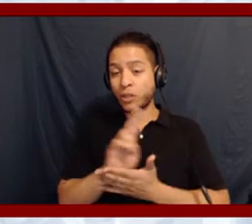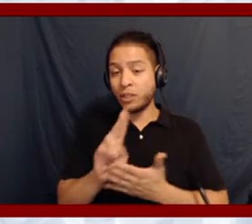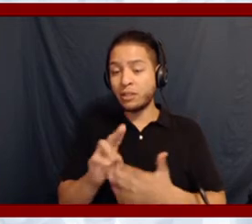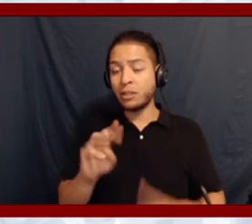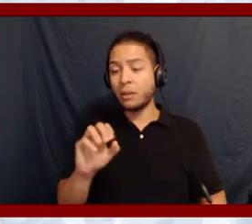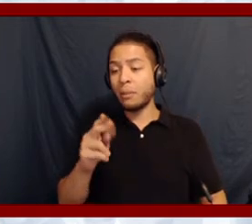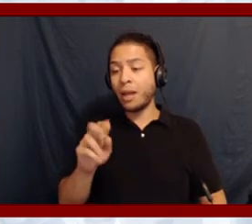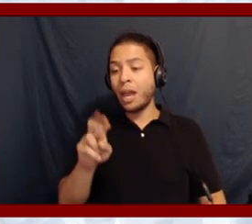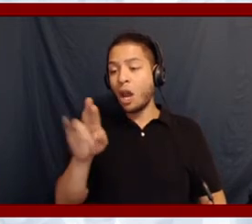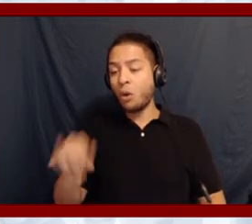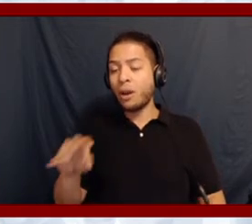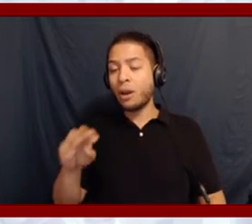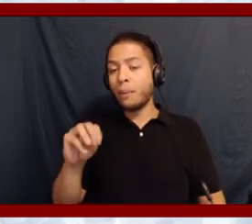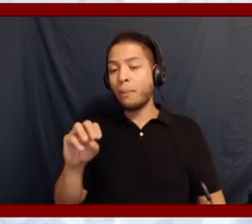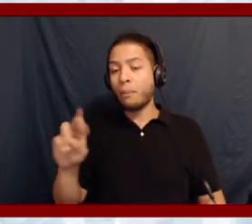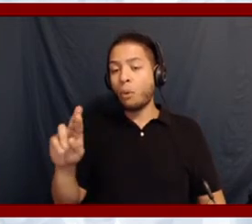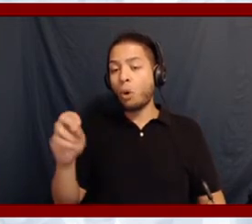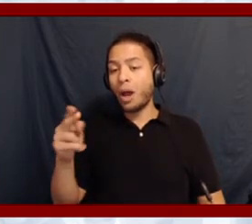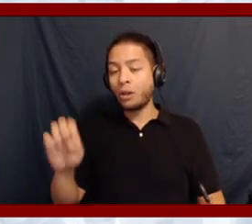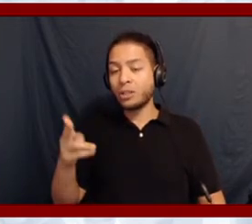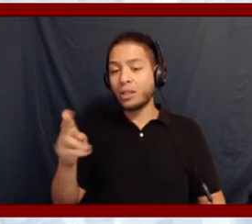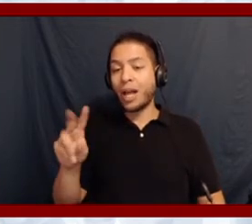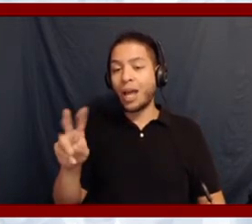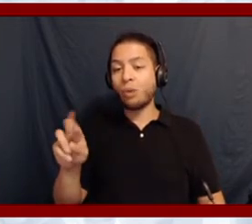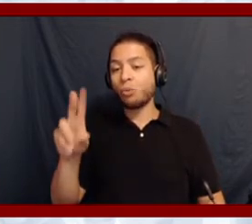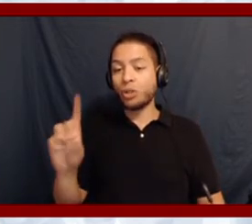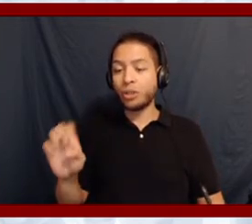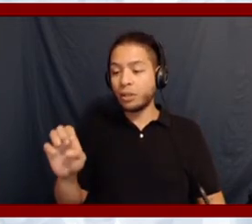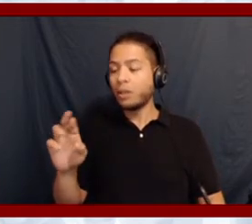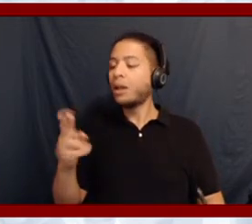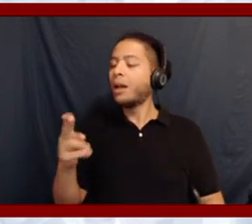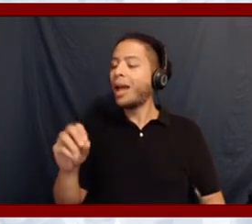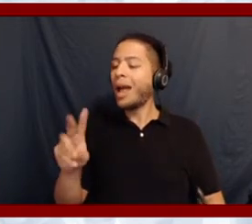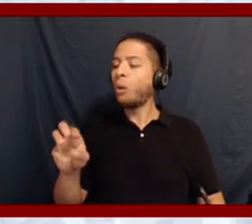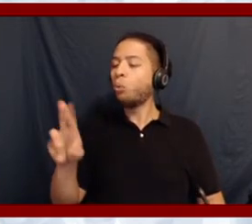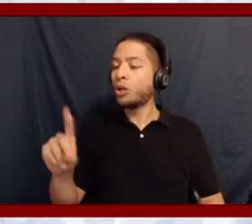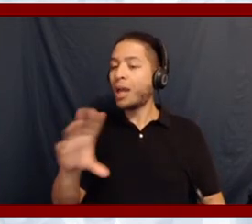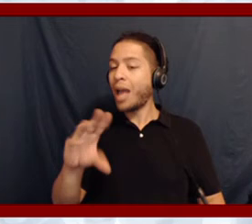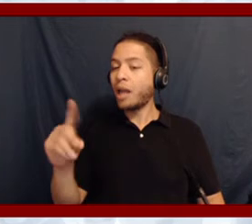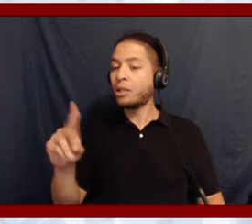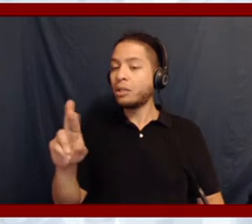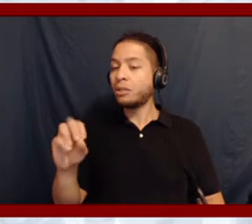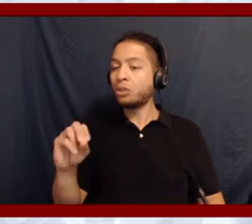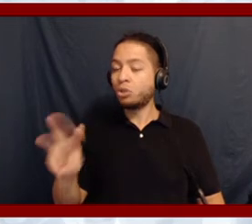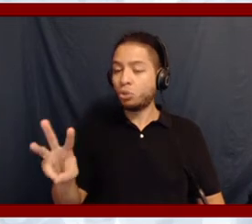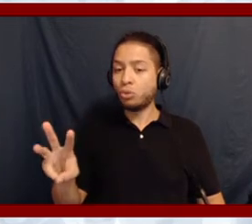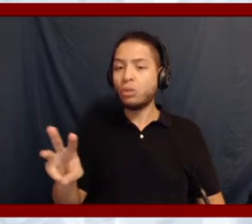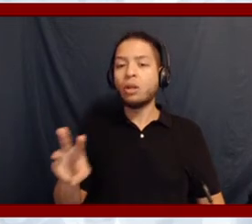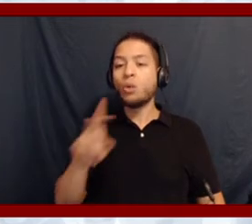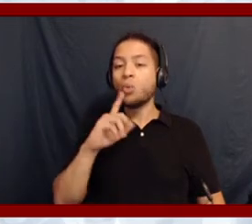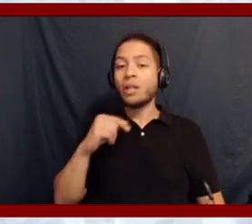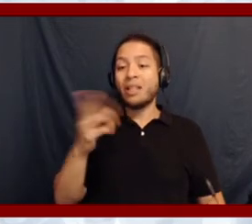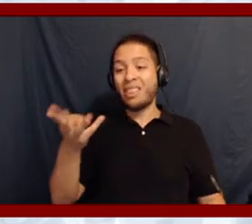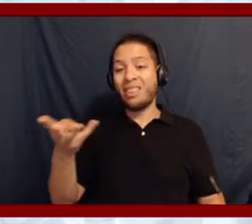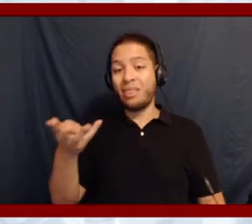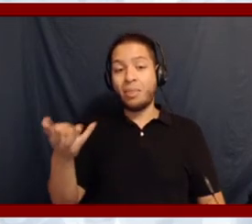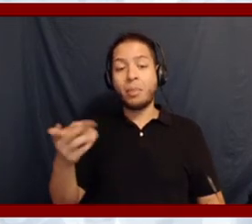Morehouse, Howard, and Drew, and really talked to them about what they're doing to lead. They actually co-authored an op-ed